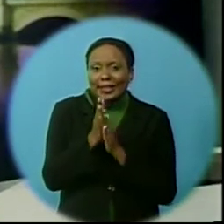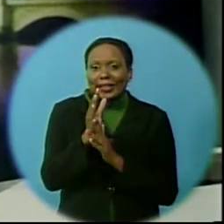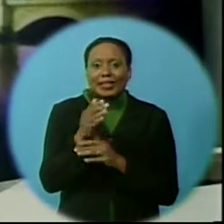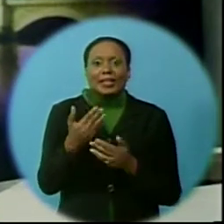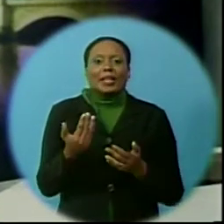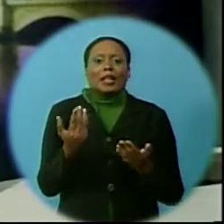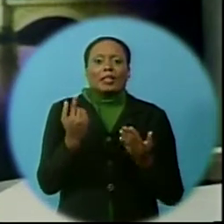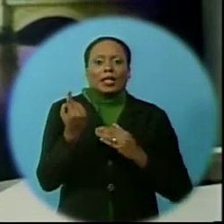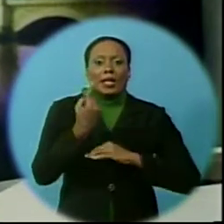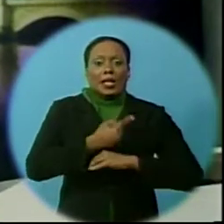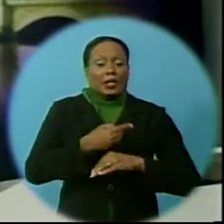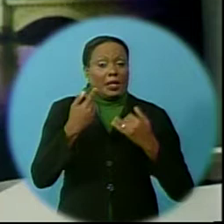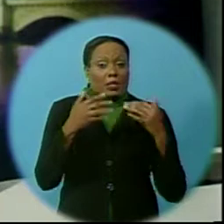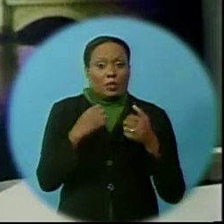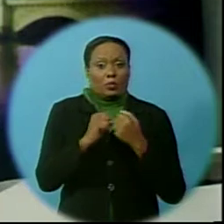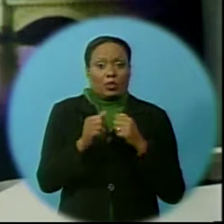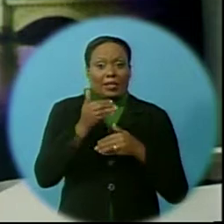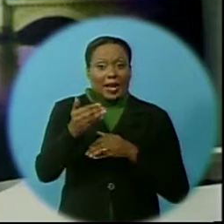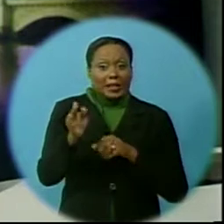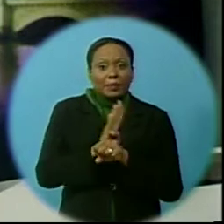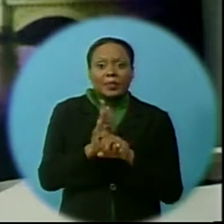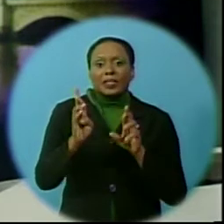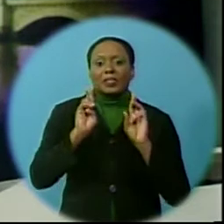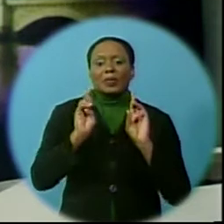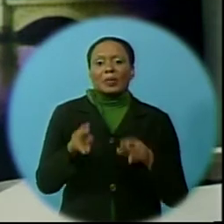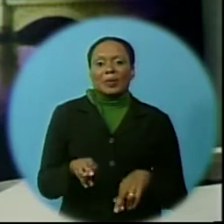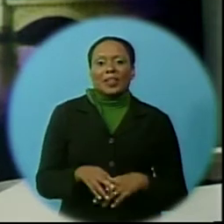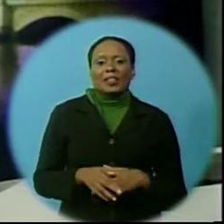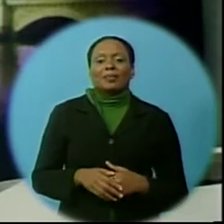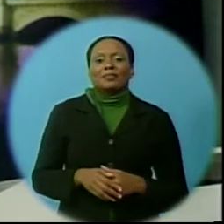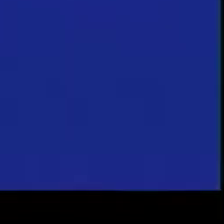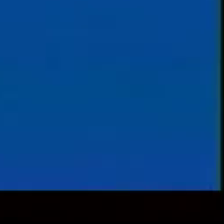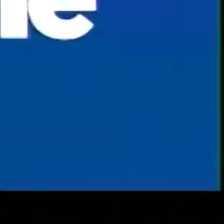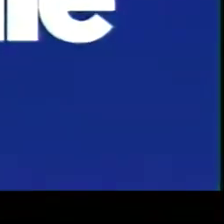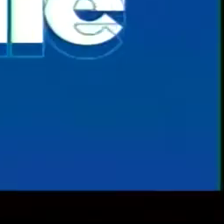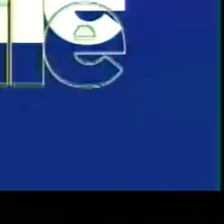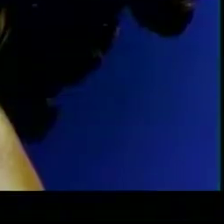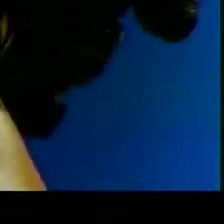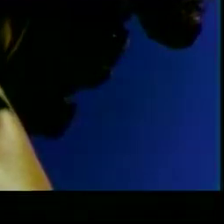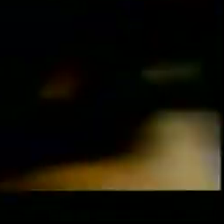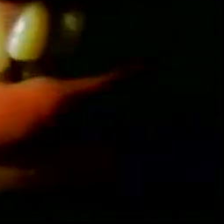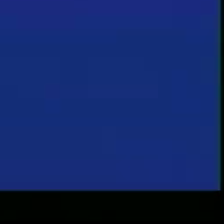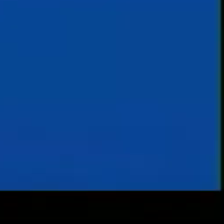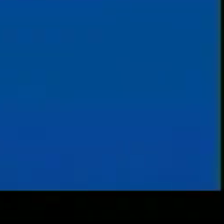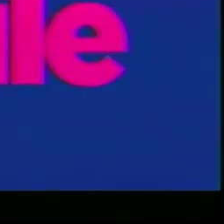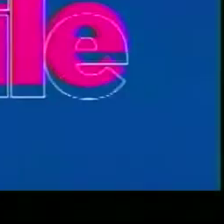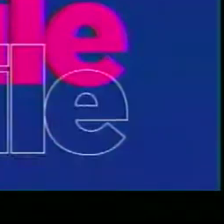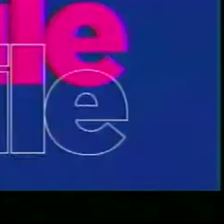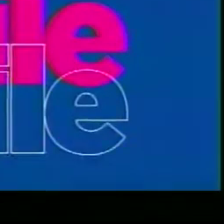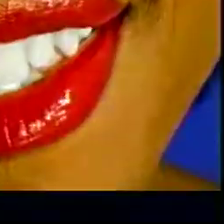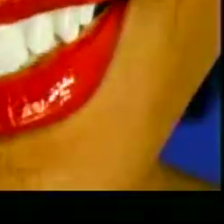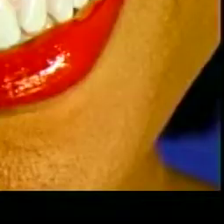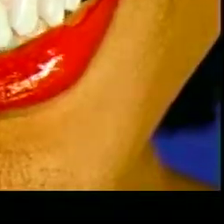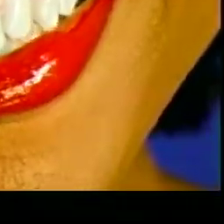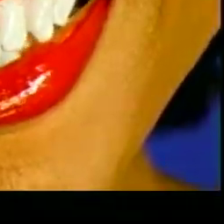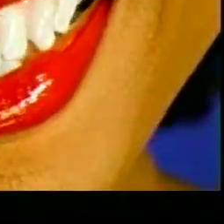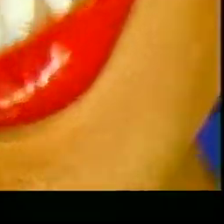times indeed. That's it for sports. Up next, the business report. Everybody smile, smile, smile, smile.